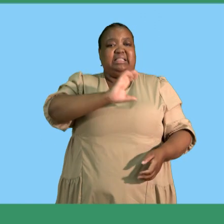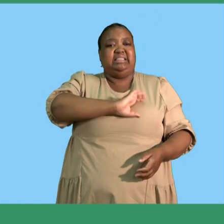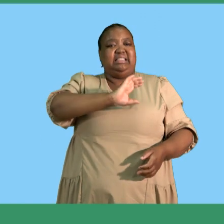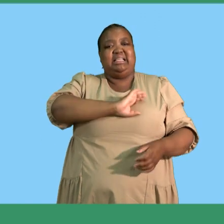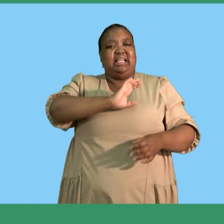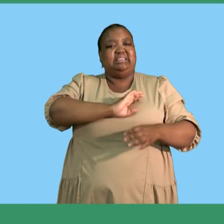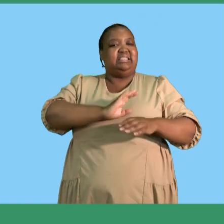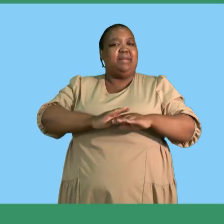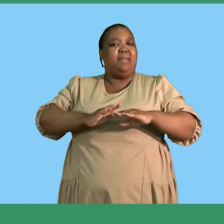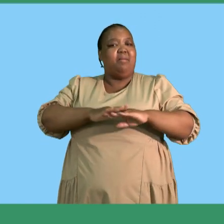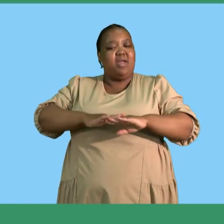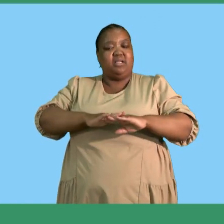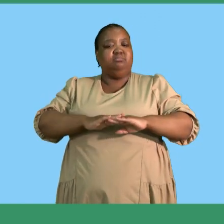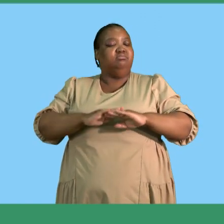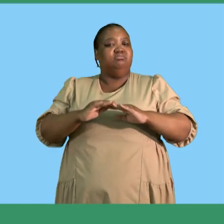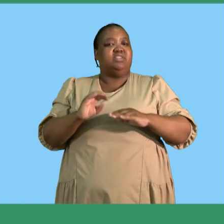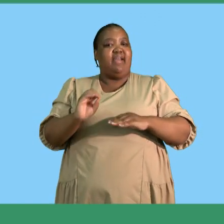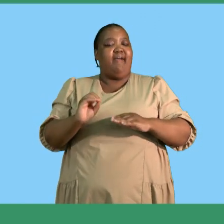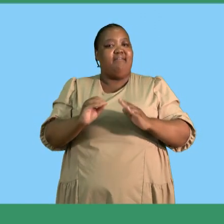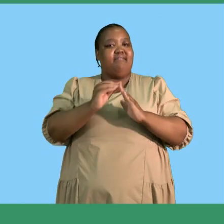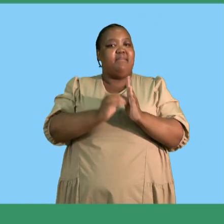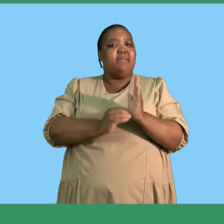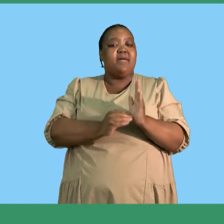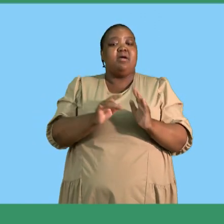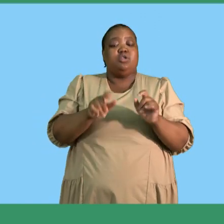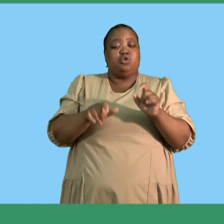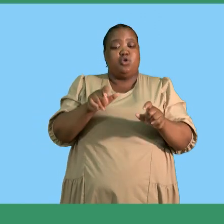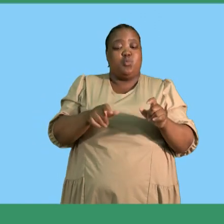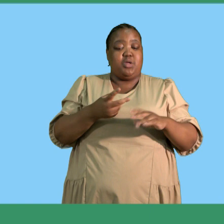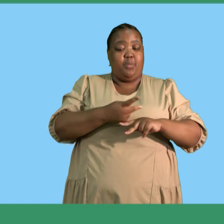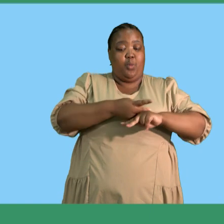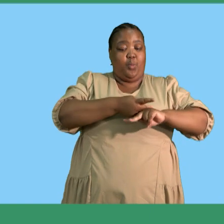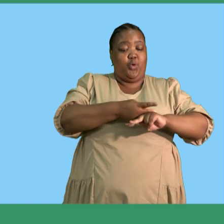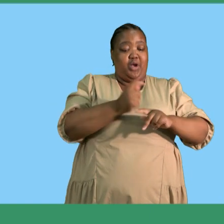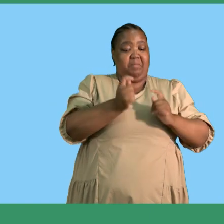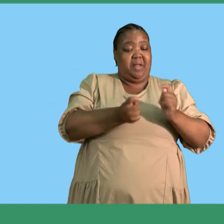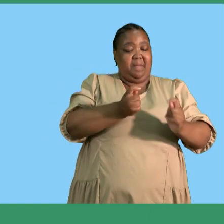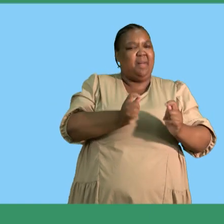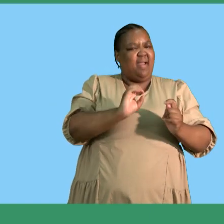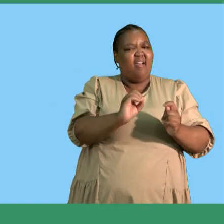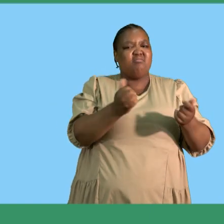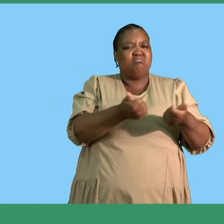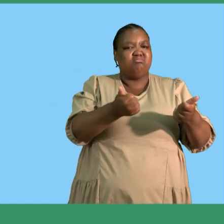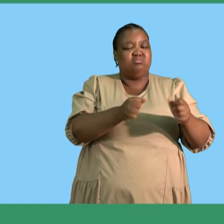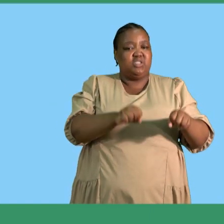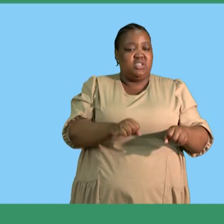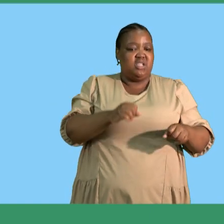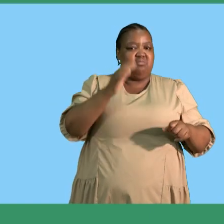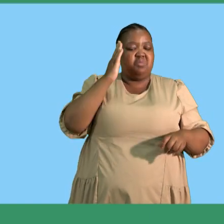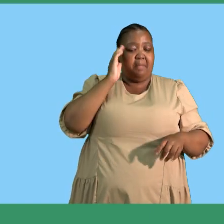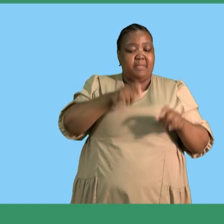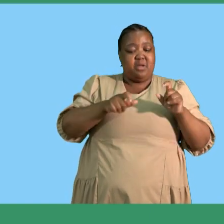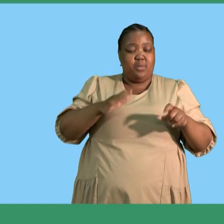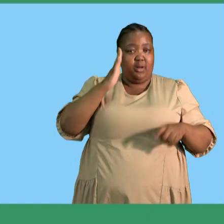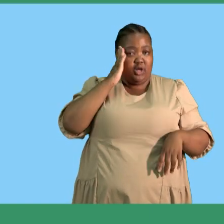a customer base. We have people that are already buying a product. So if people know that there